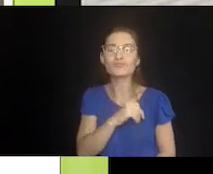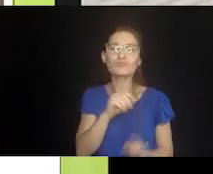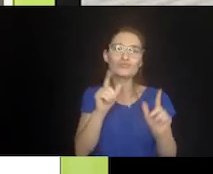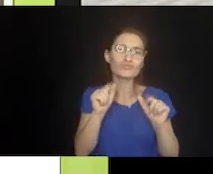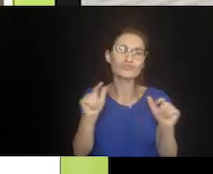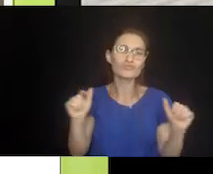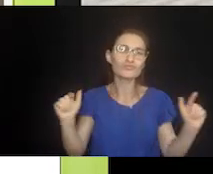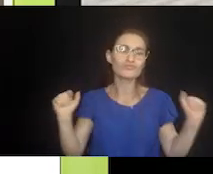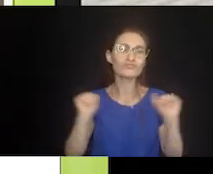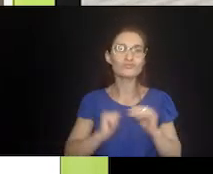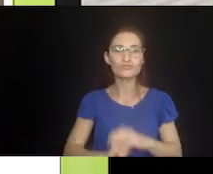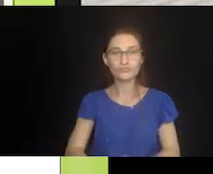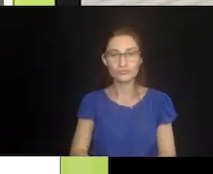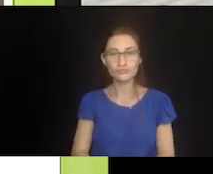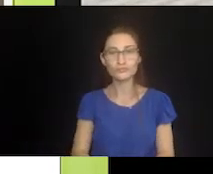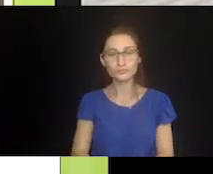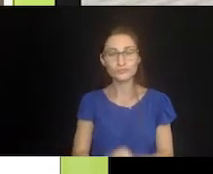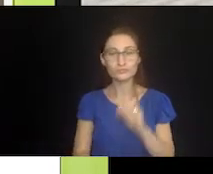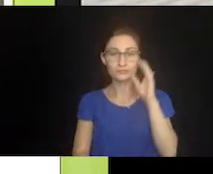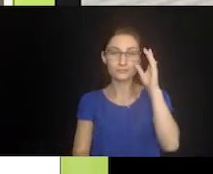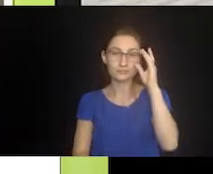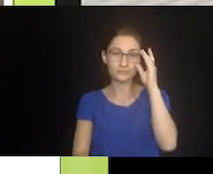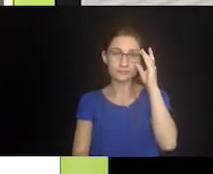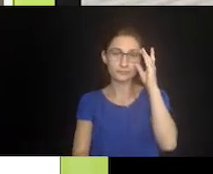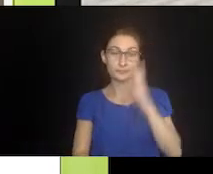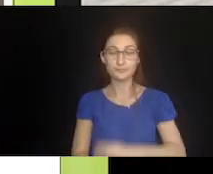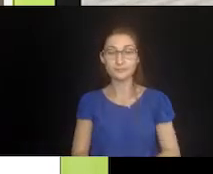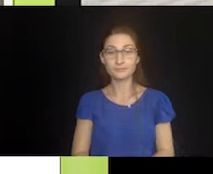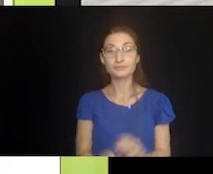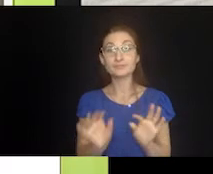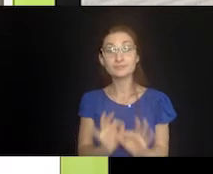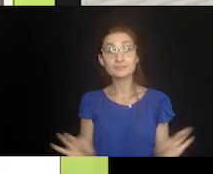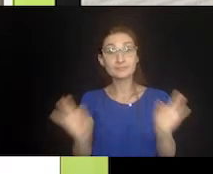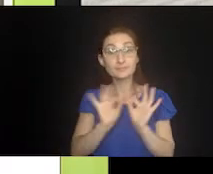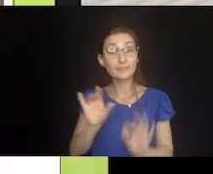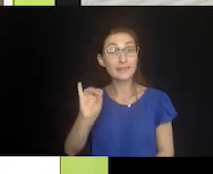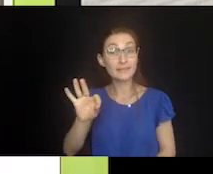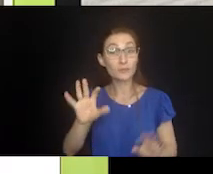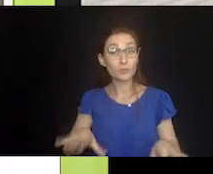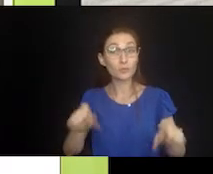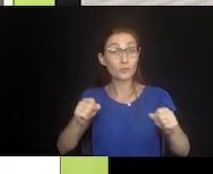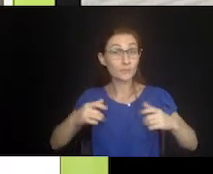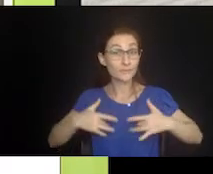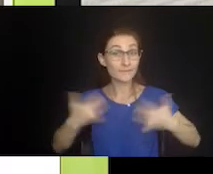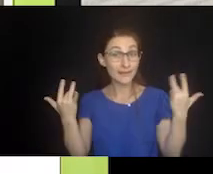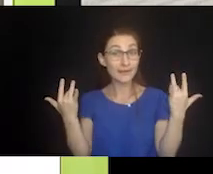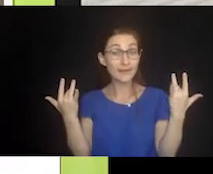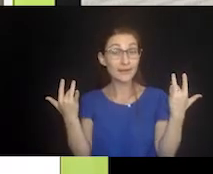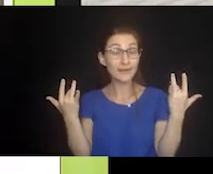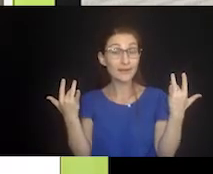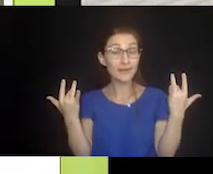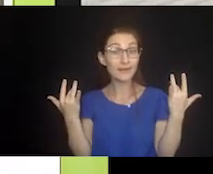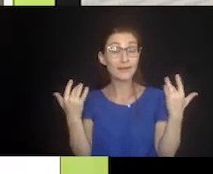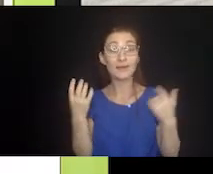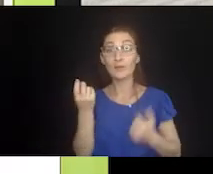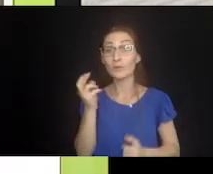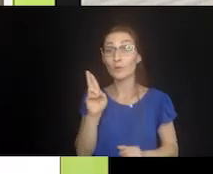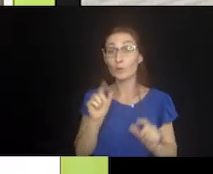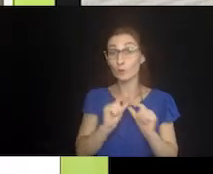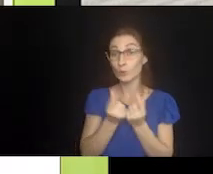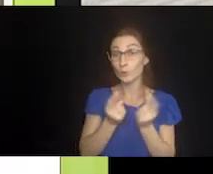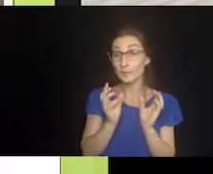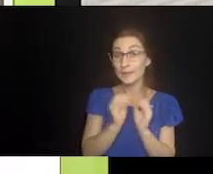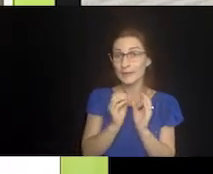our meals and different things. So it's important that if you're having an event